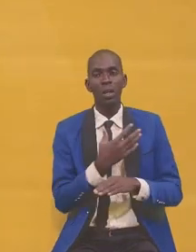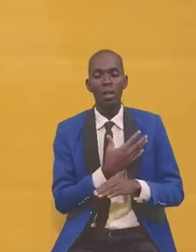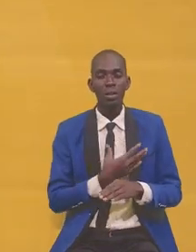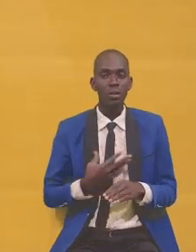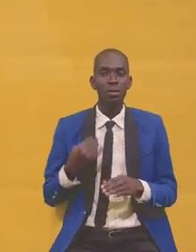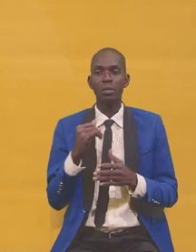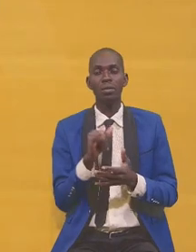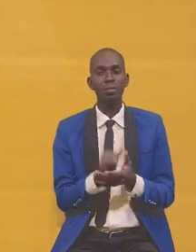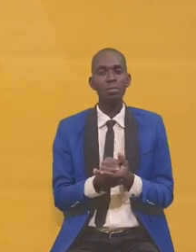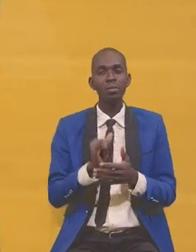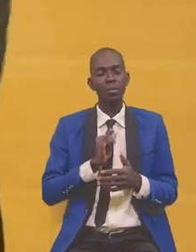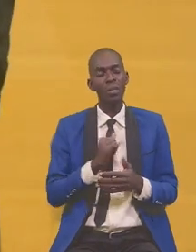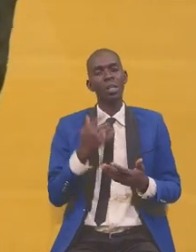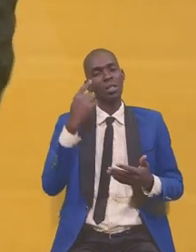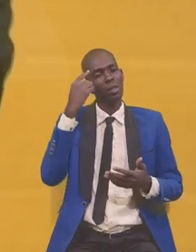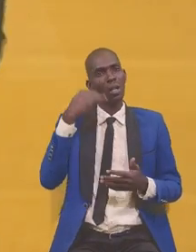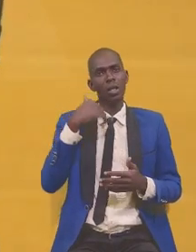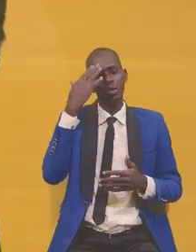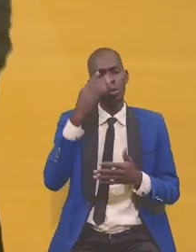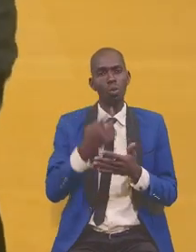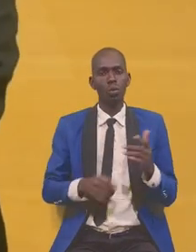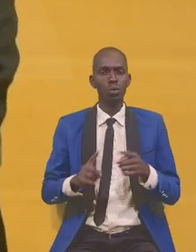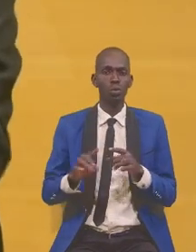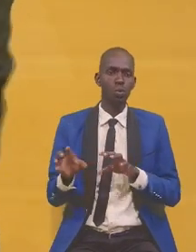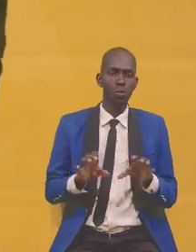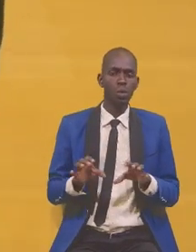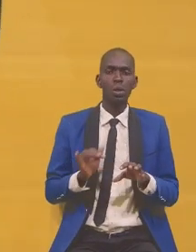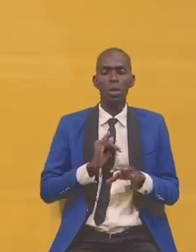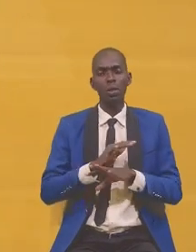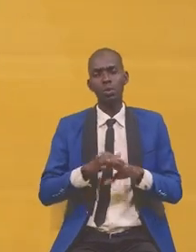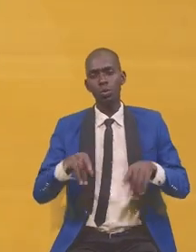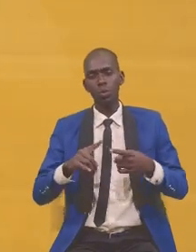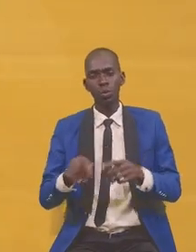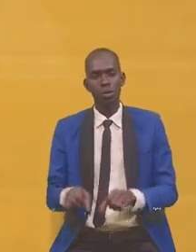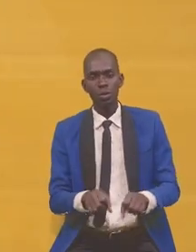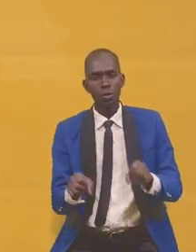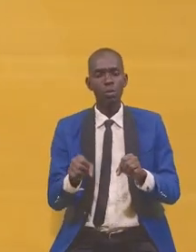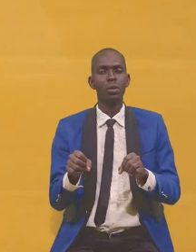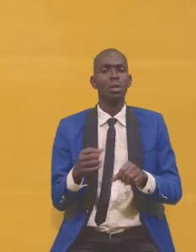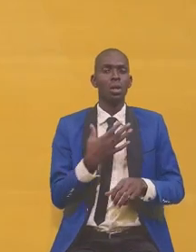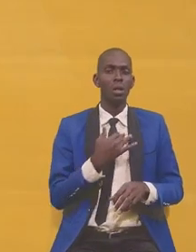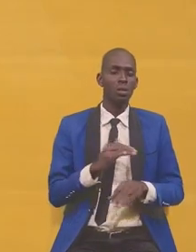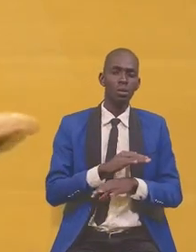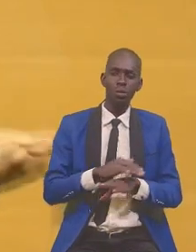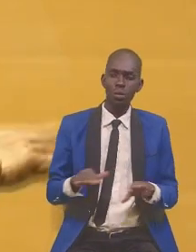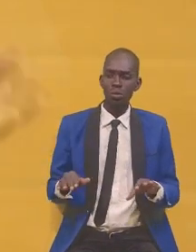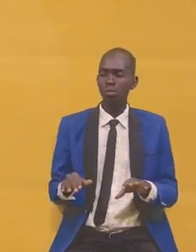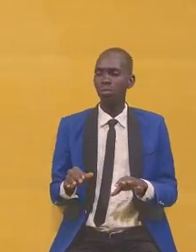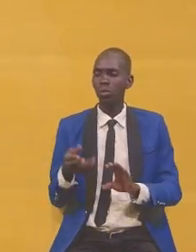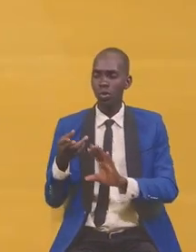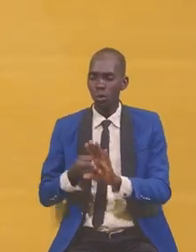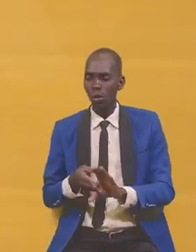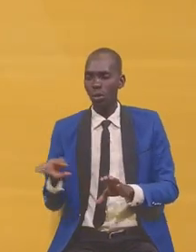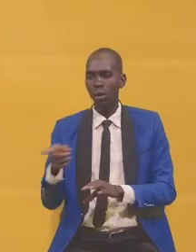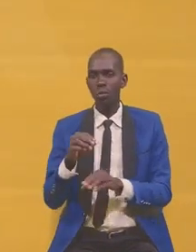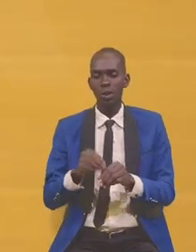I think I know what to do. I don't go in the street, I don't ride in their bus, I don't take their train. I